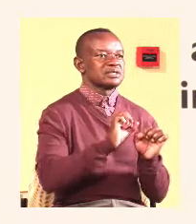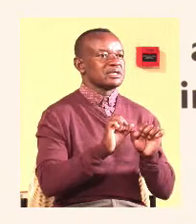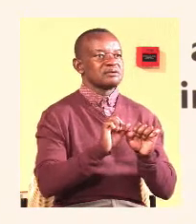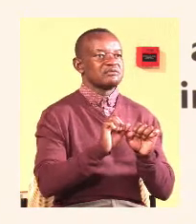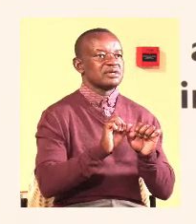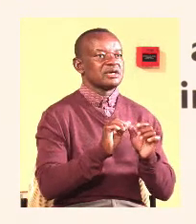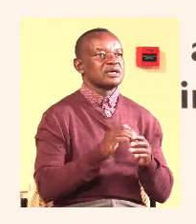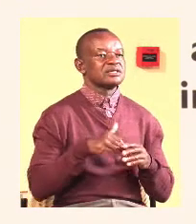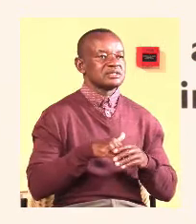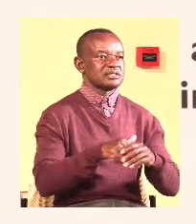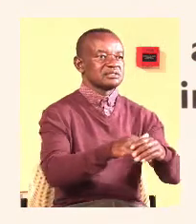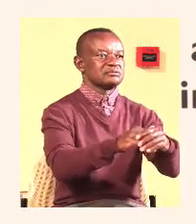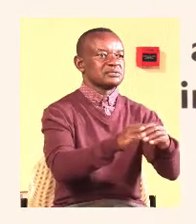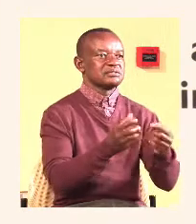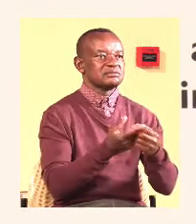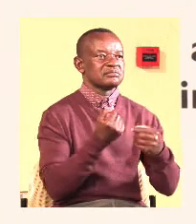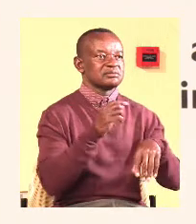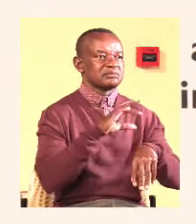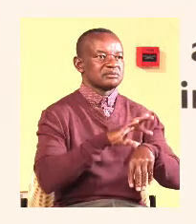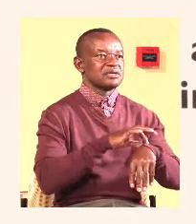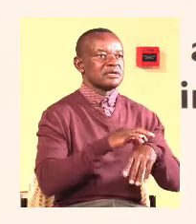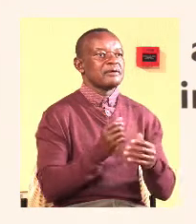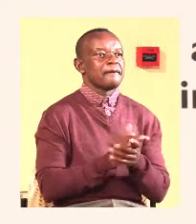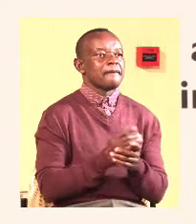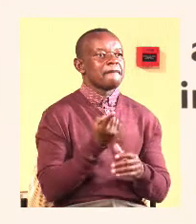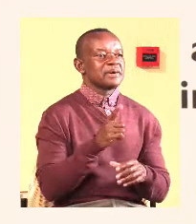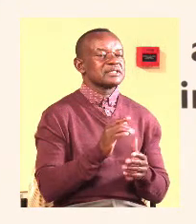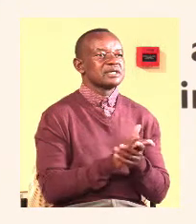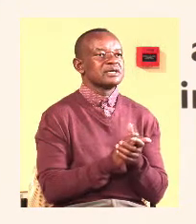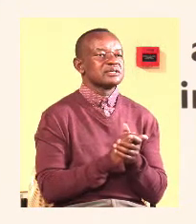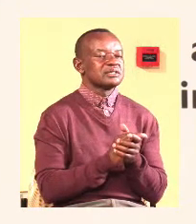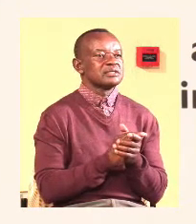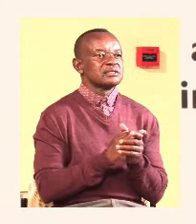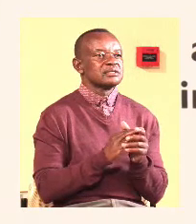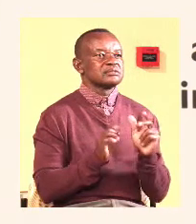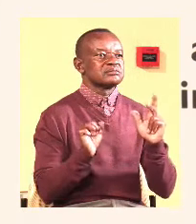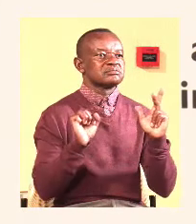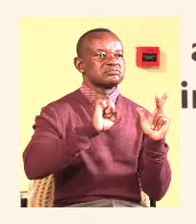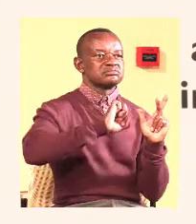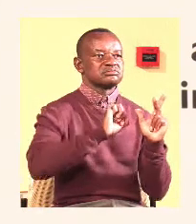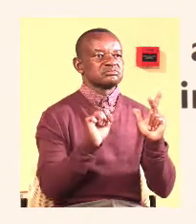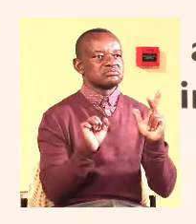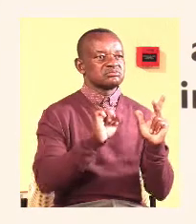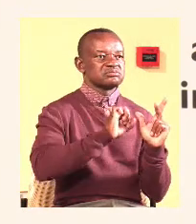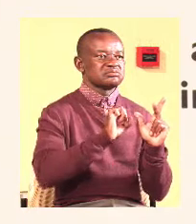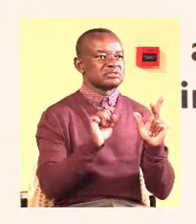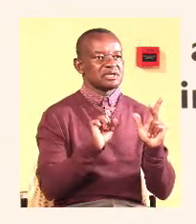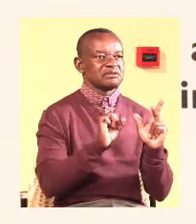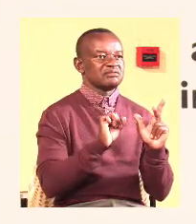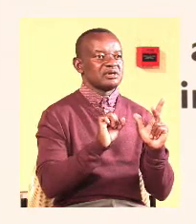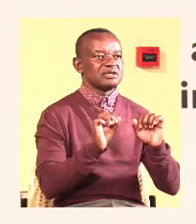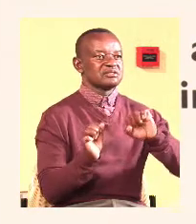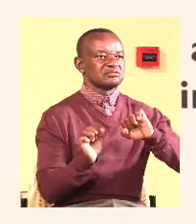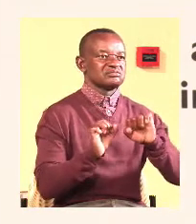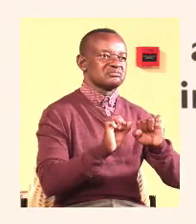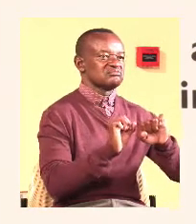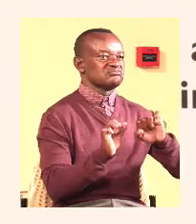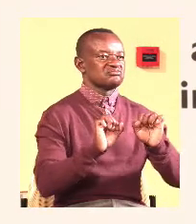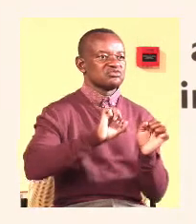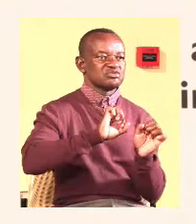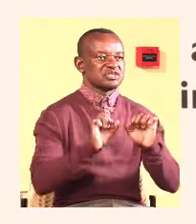with to transport. It's not for you as a driver to go out there, drive an empty car to go look for customers. It has become